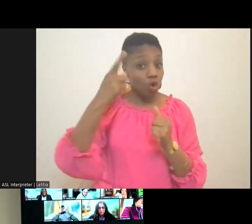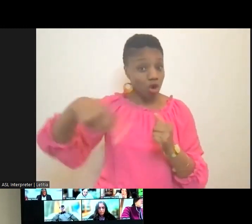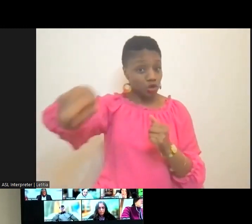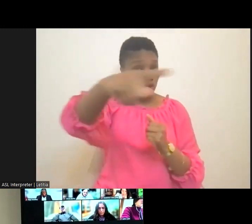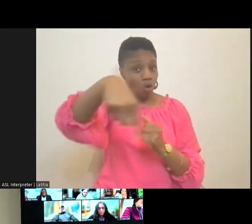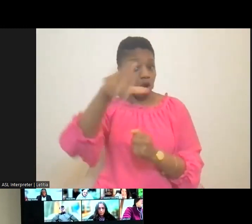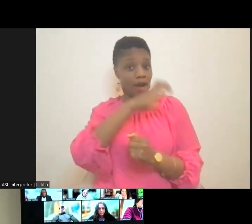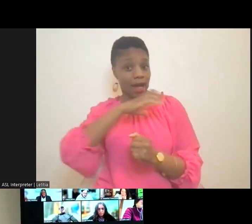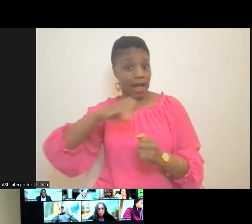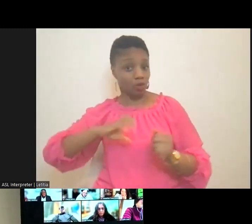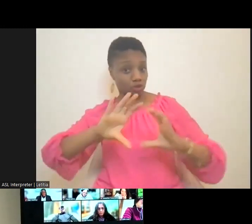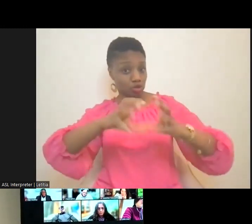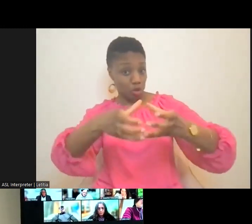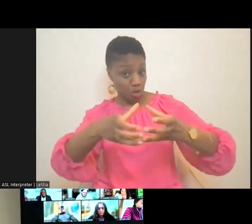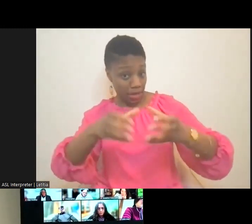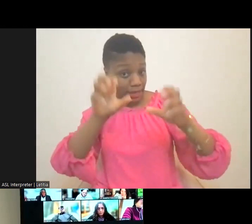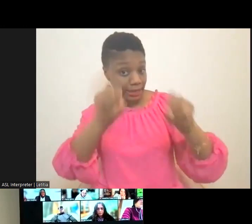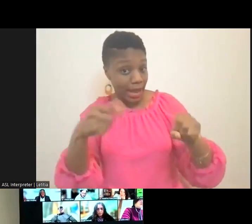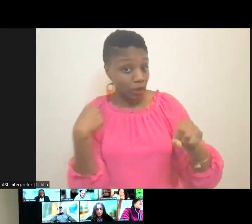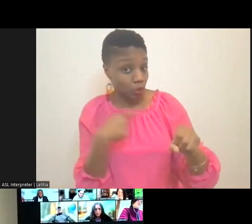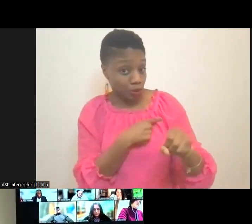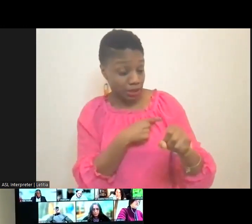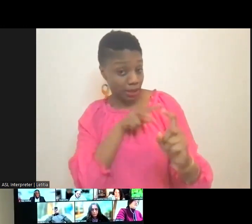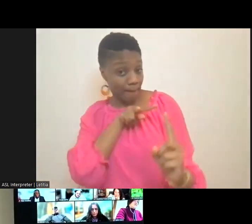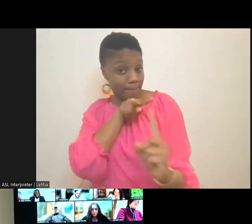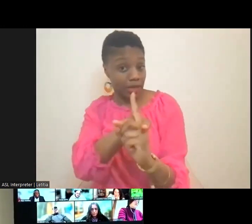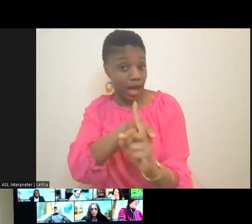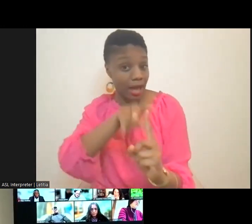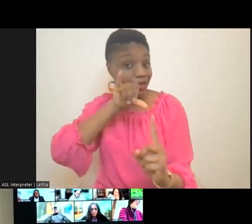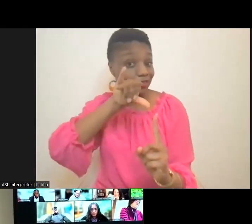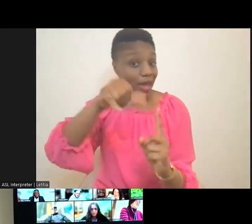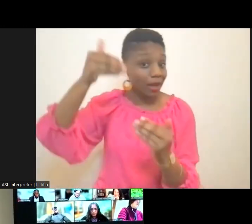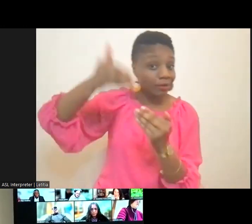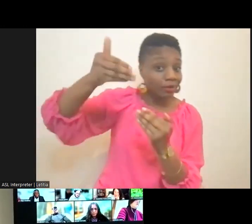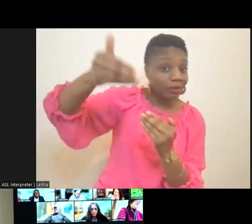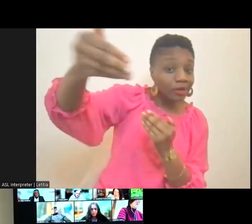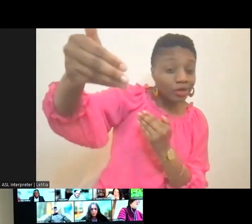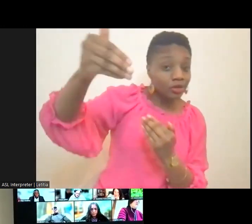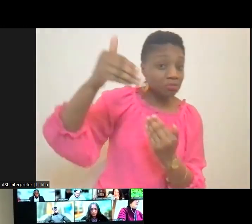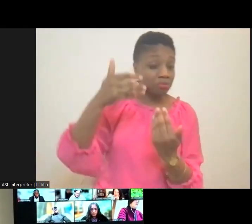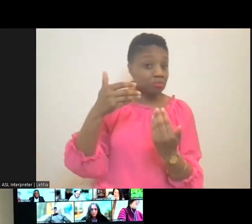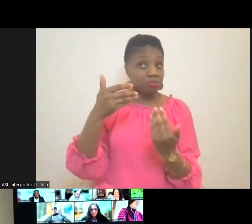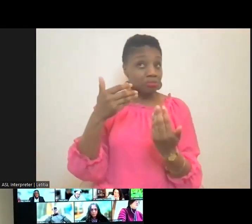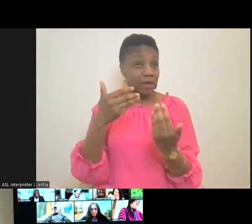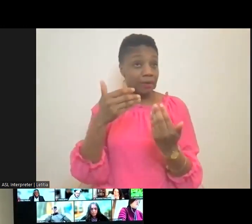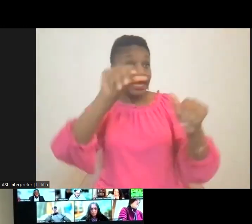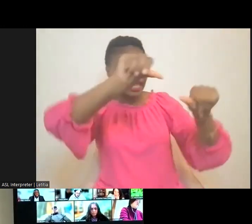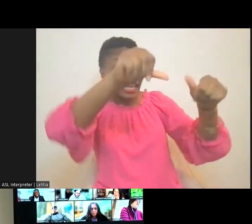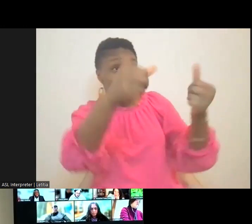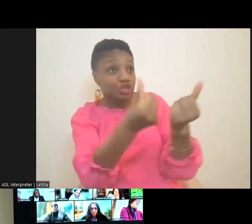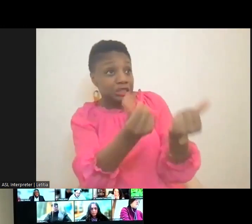that? And is that a model that we could use for other things? If you all want report backs from agencies,